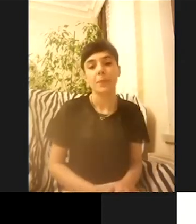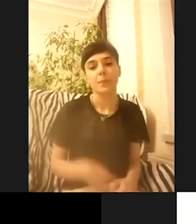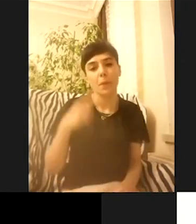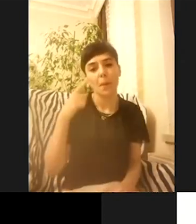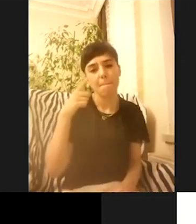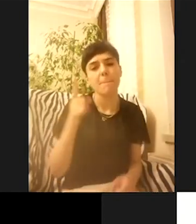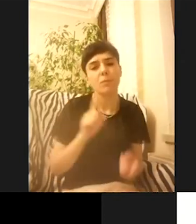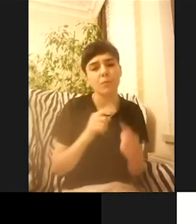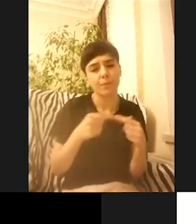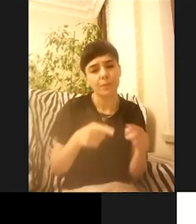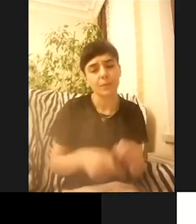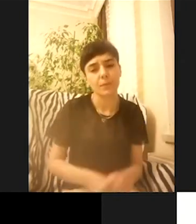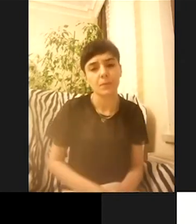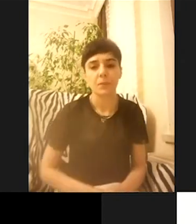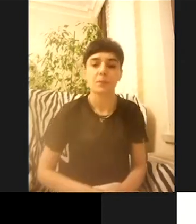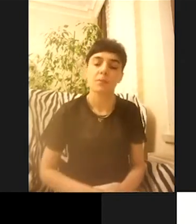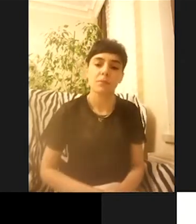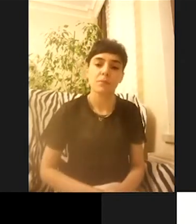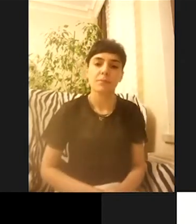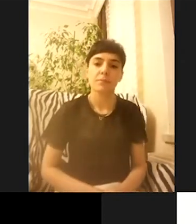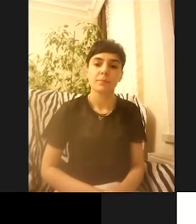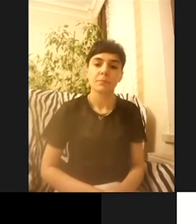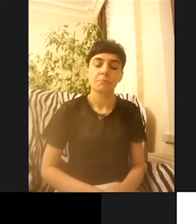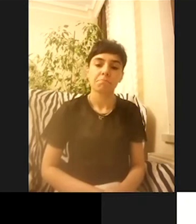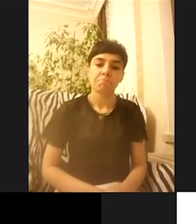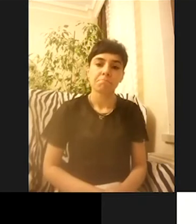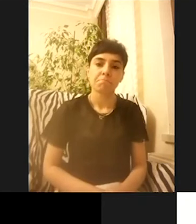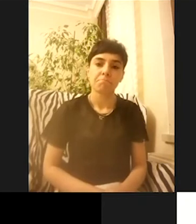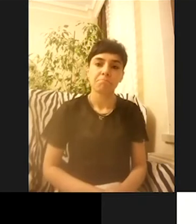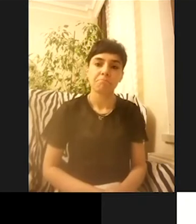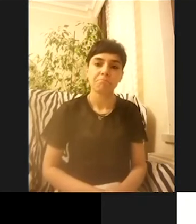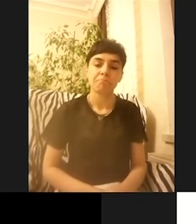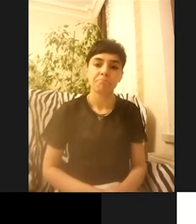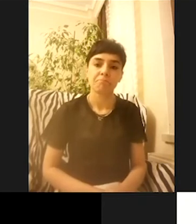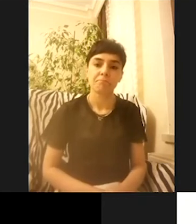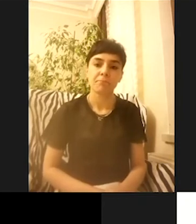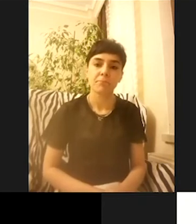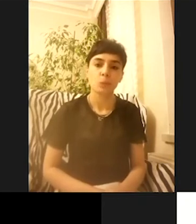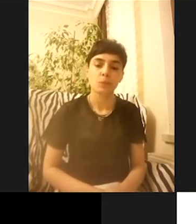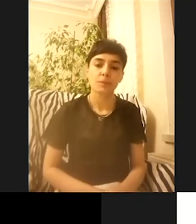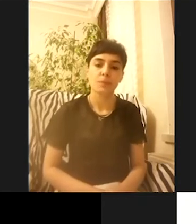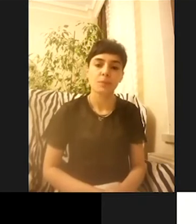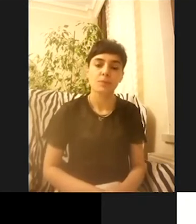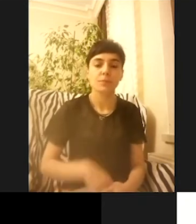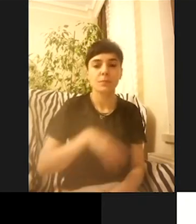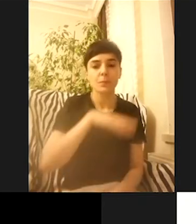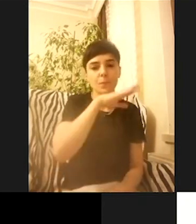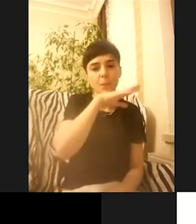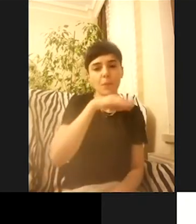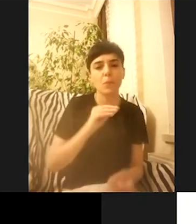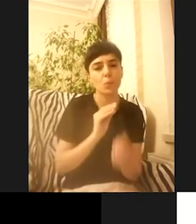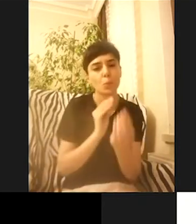my grandfather, they had to survive here in Holland because they came by boat here from the